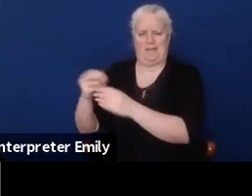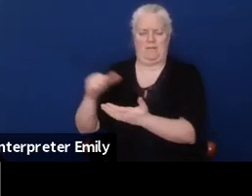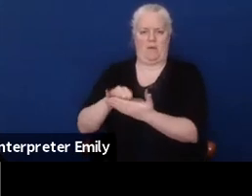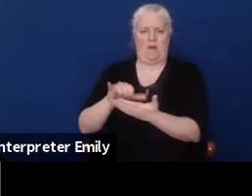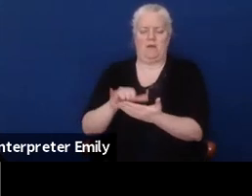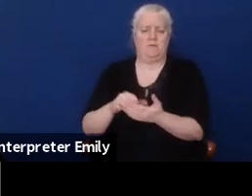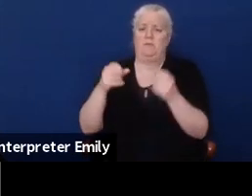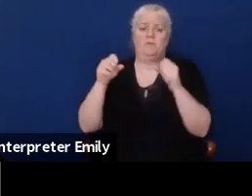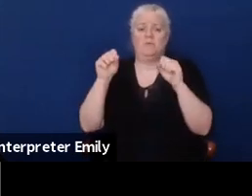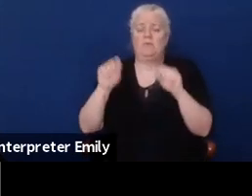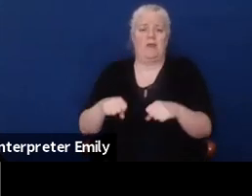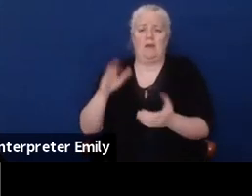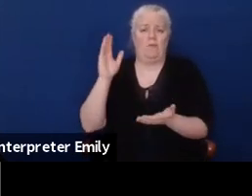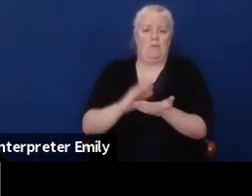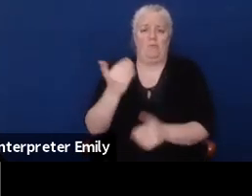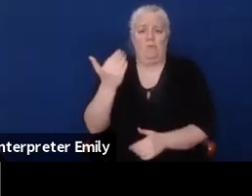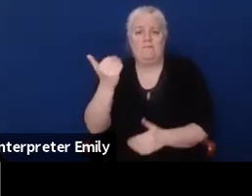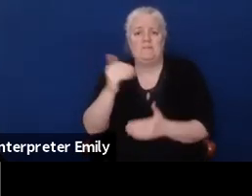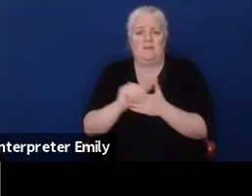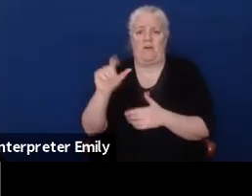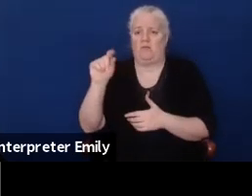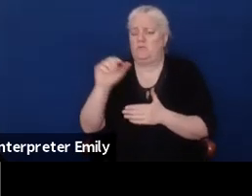that's better than nothing.